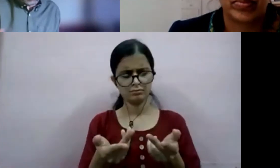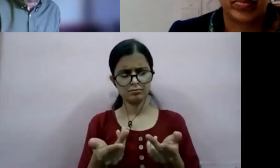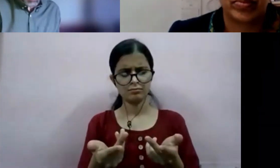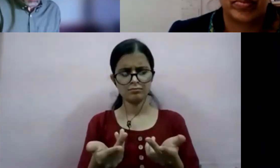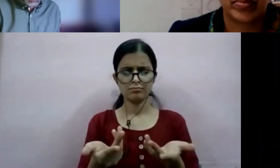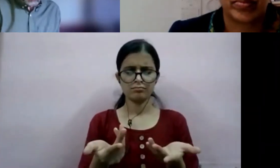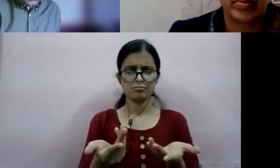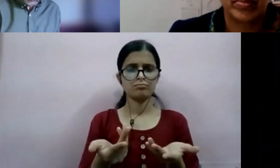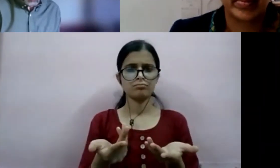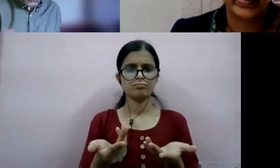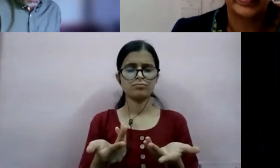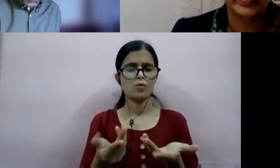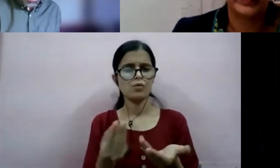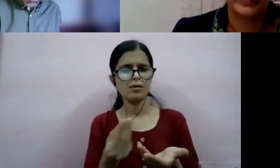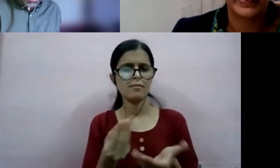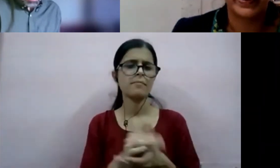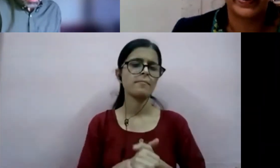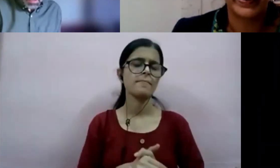might be